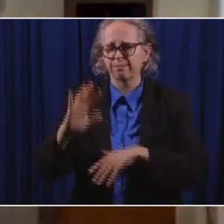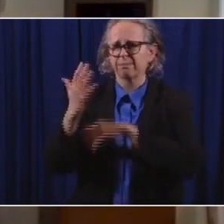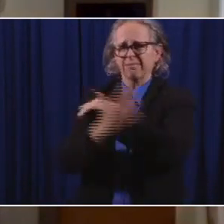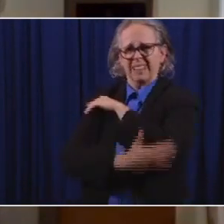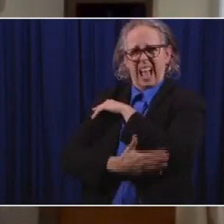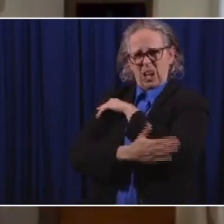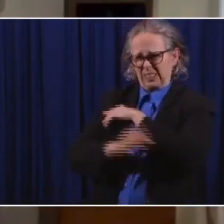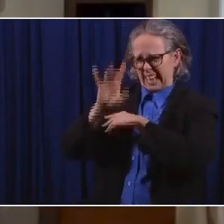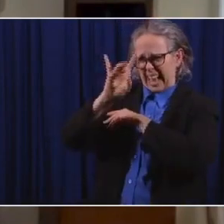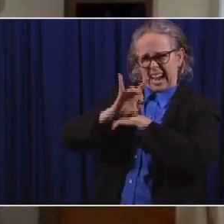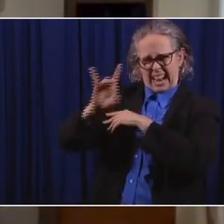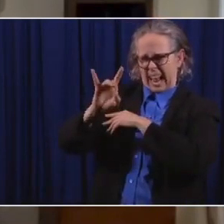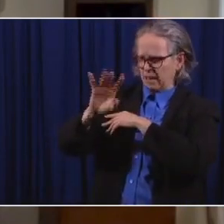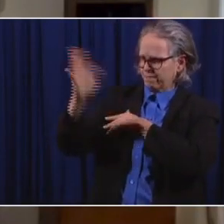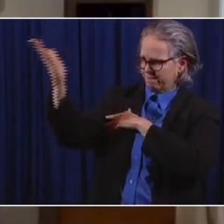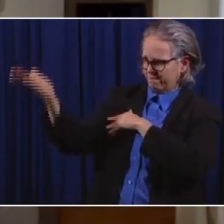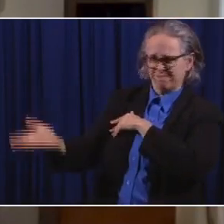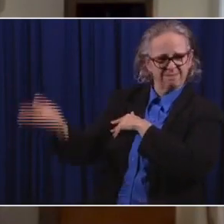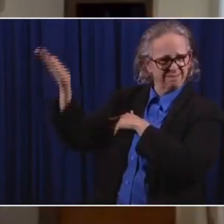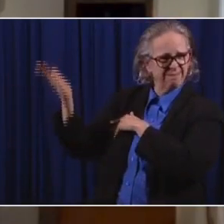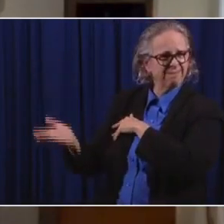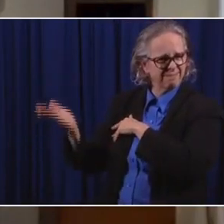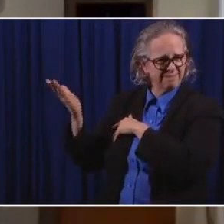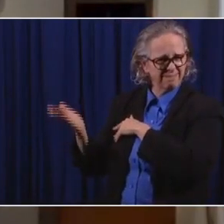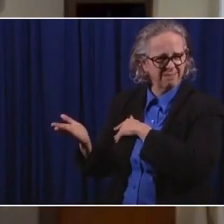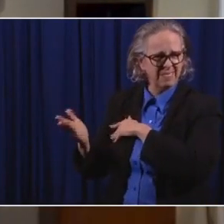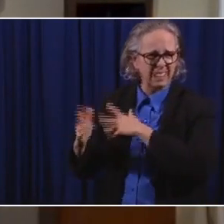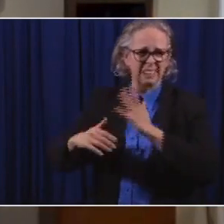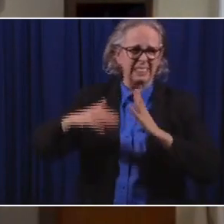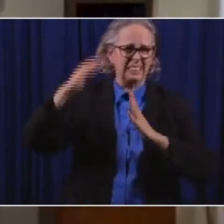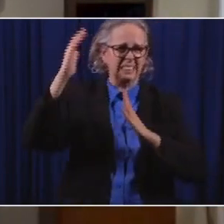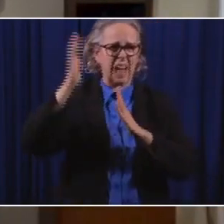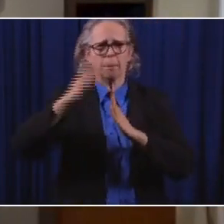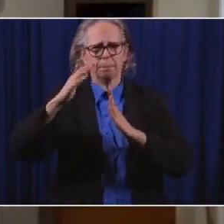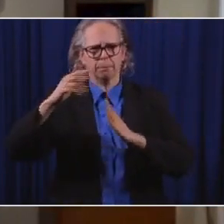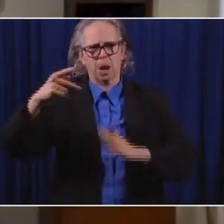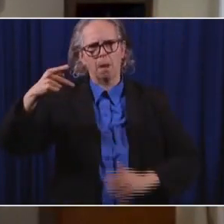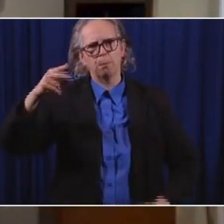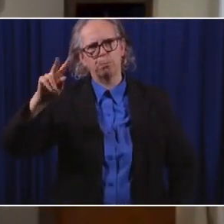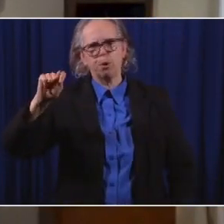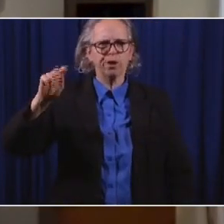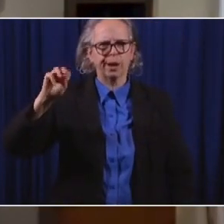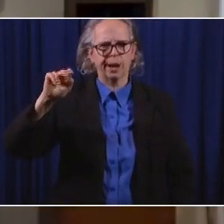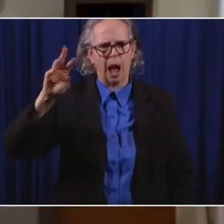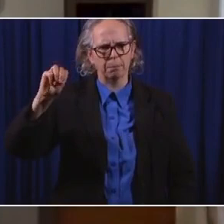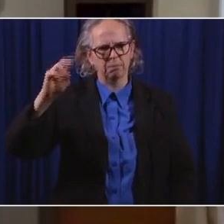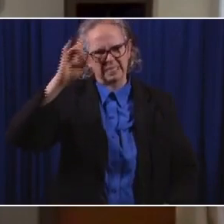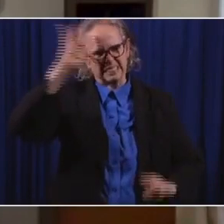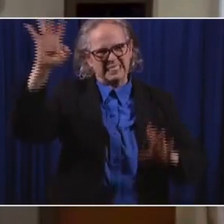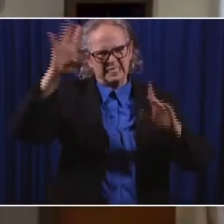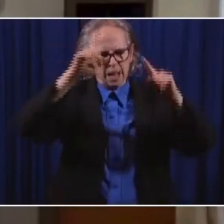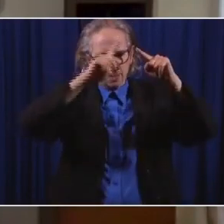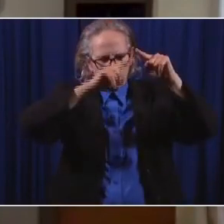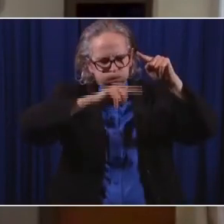highest occurrence, starting with Putnam all the way down